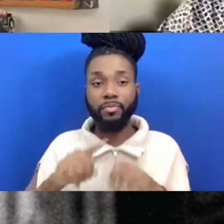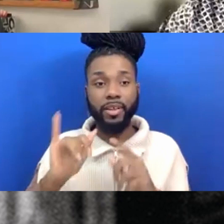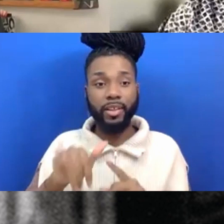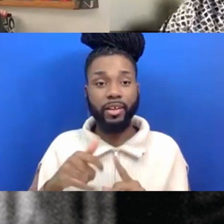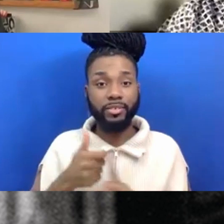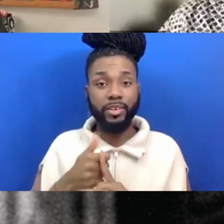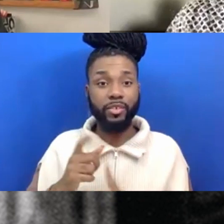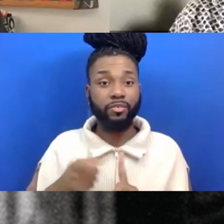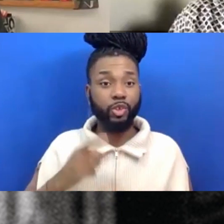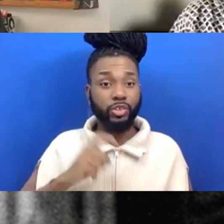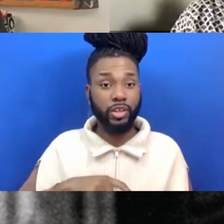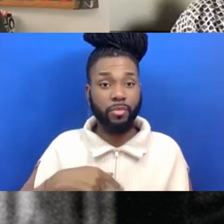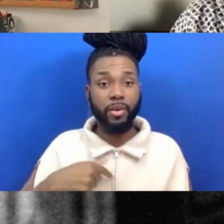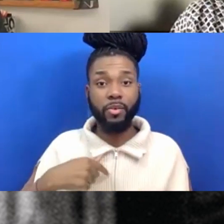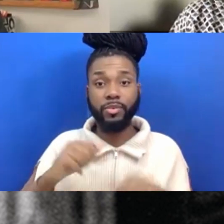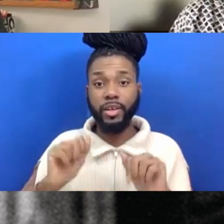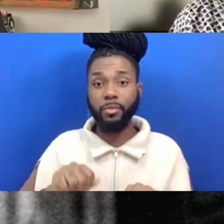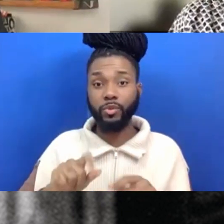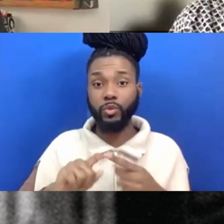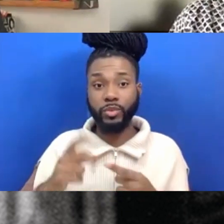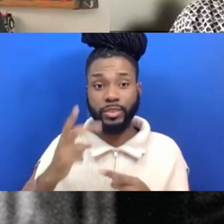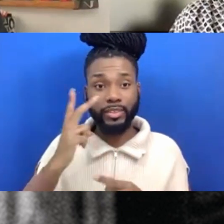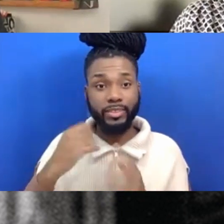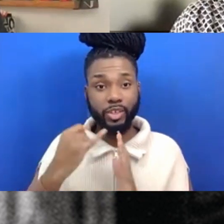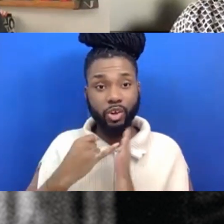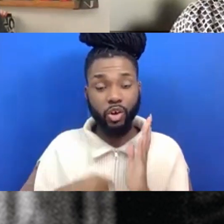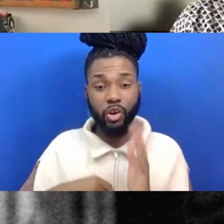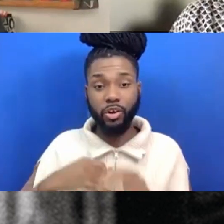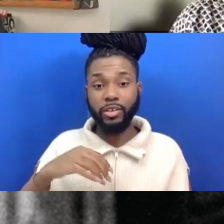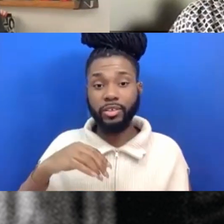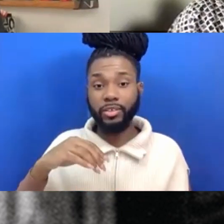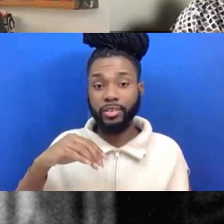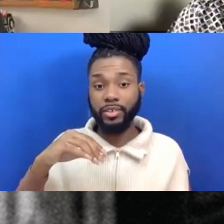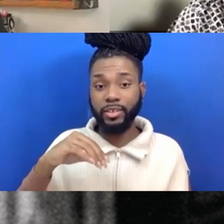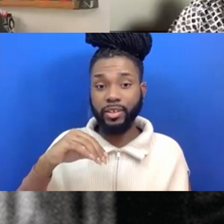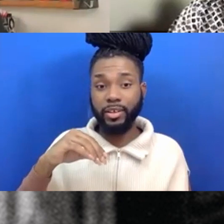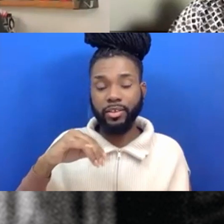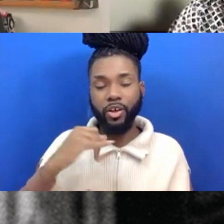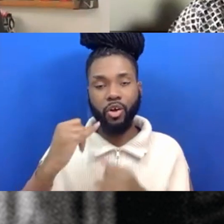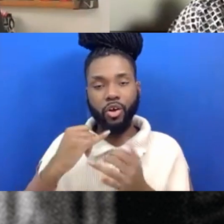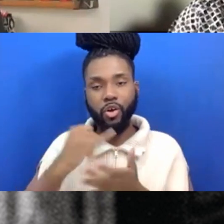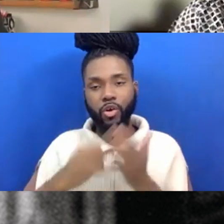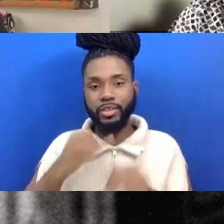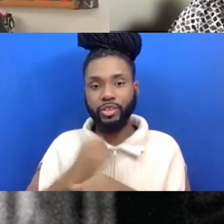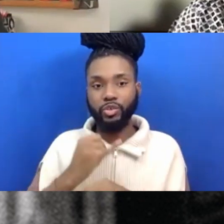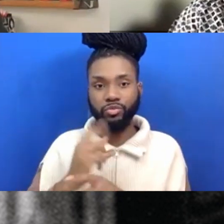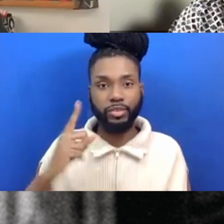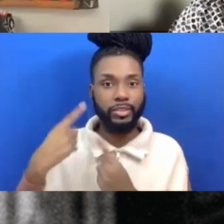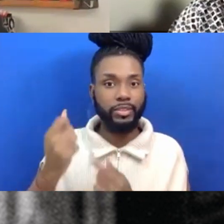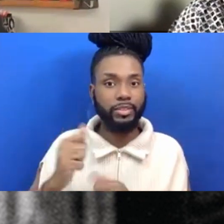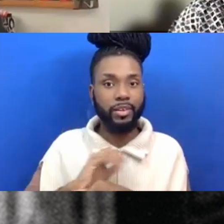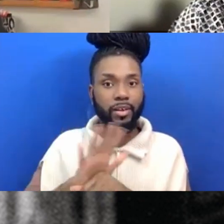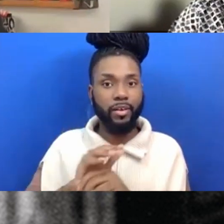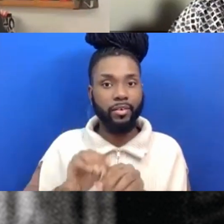I had actually been able to see art in situ since the pandemic, and so I really was in